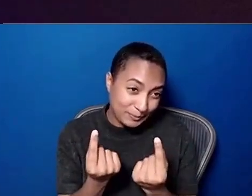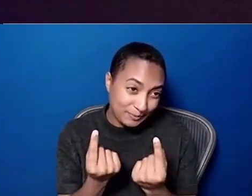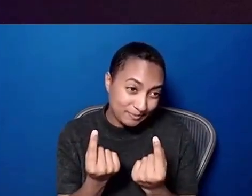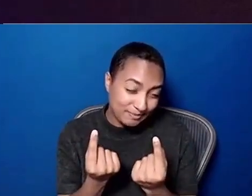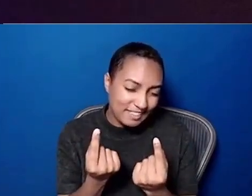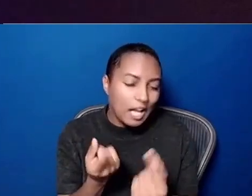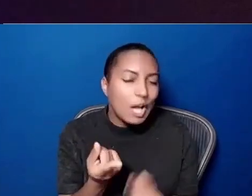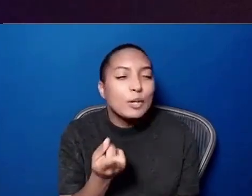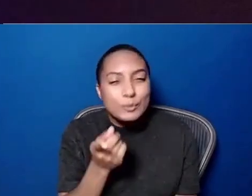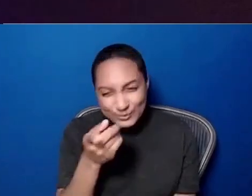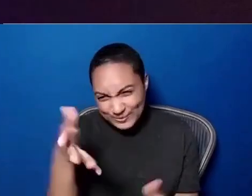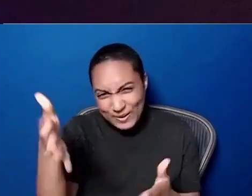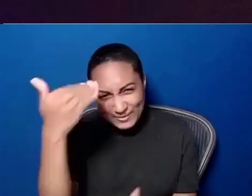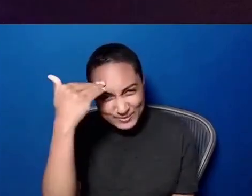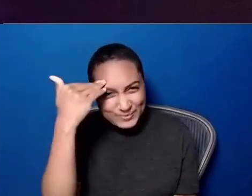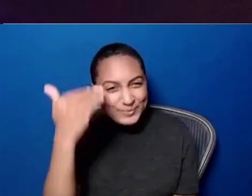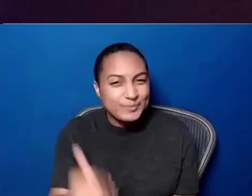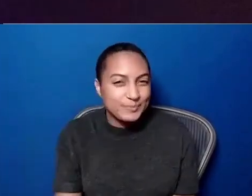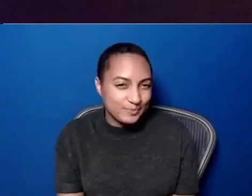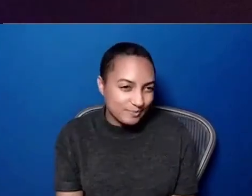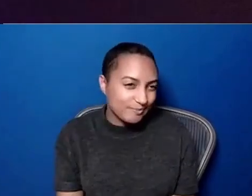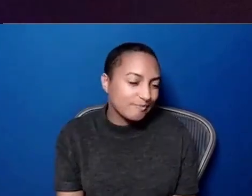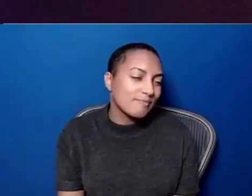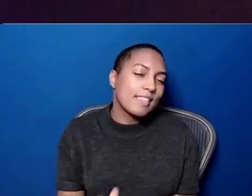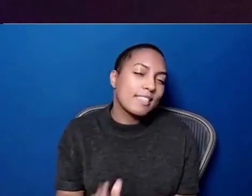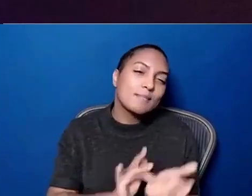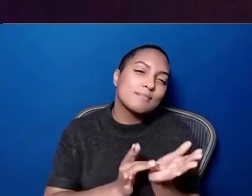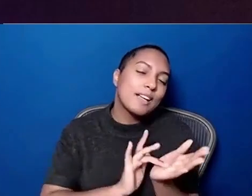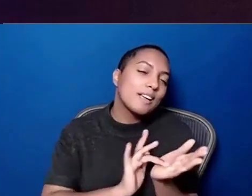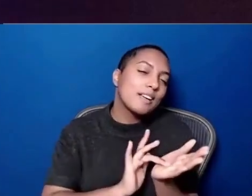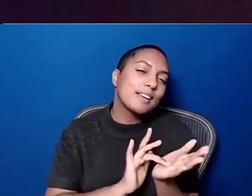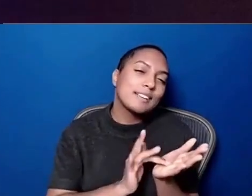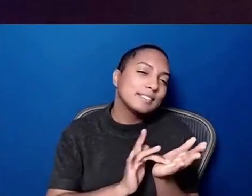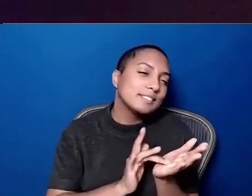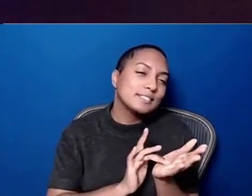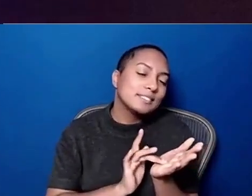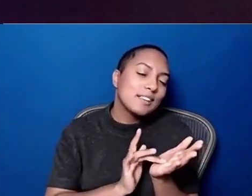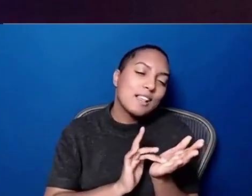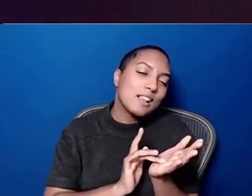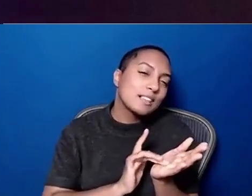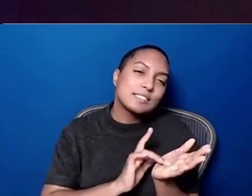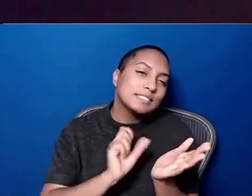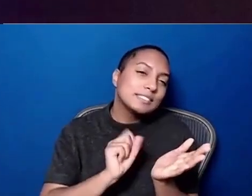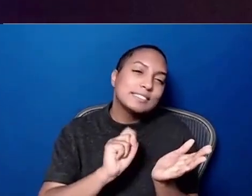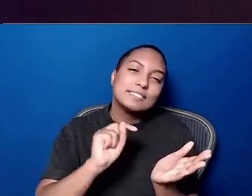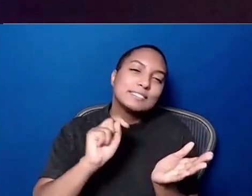You know how we close with the medicine of Stevie Wonder.